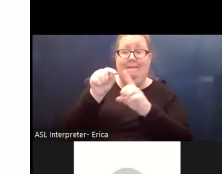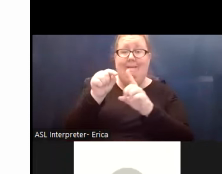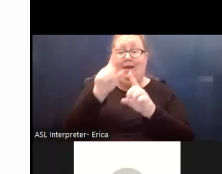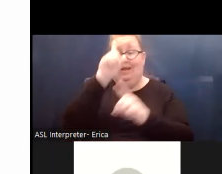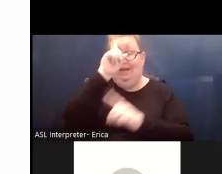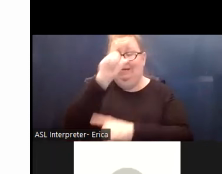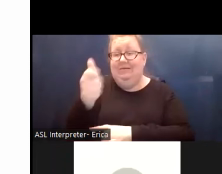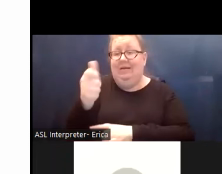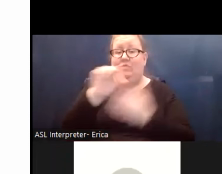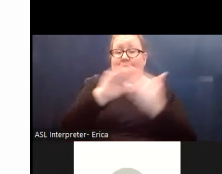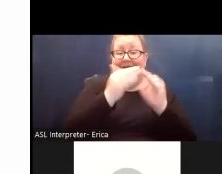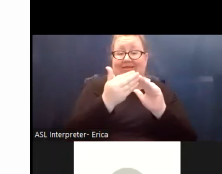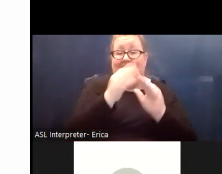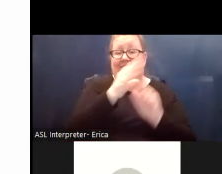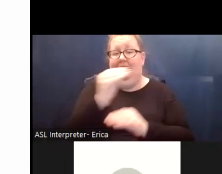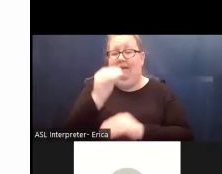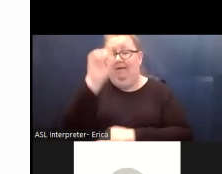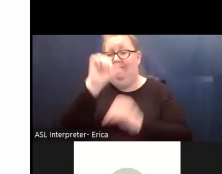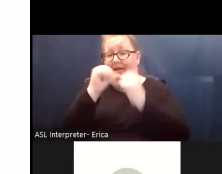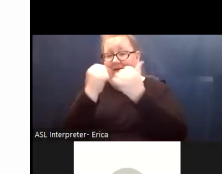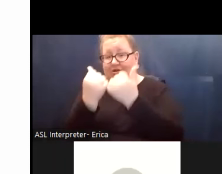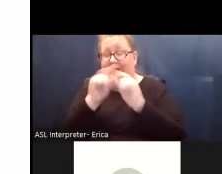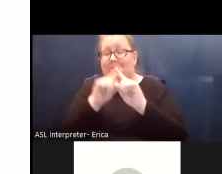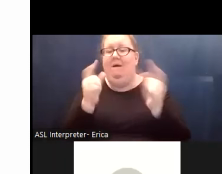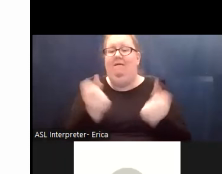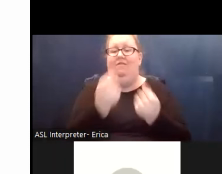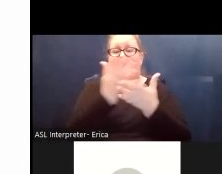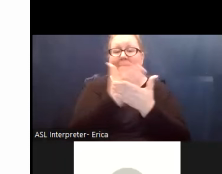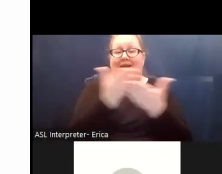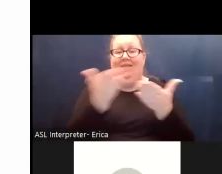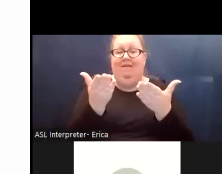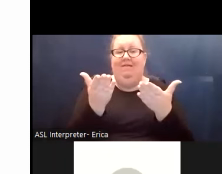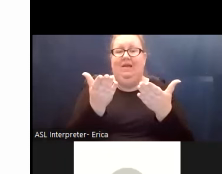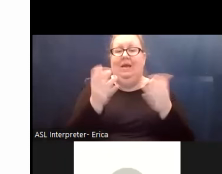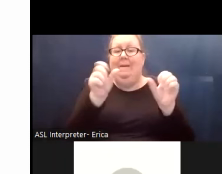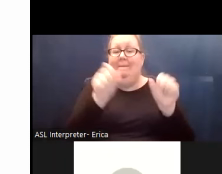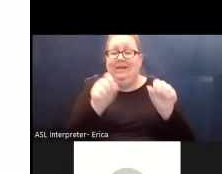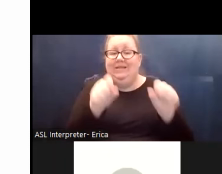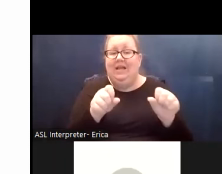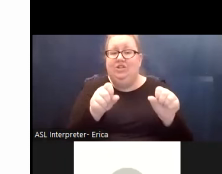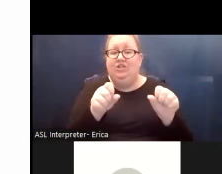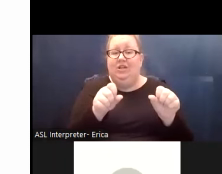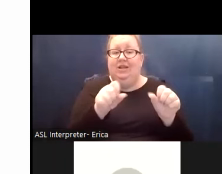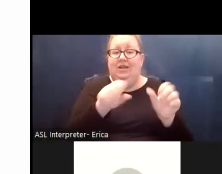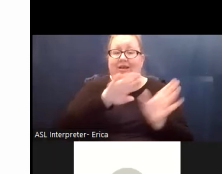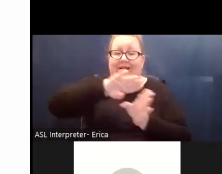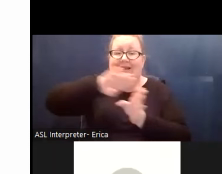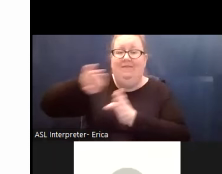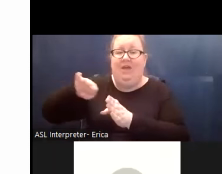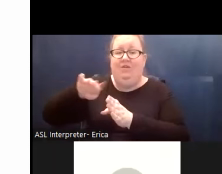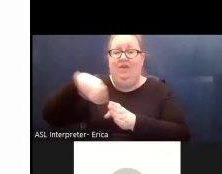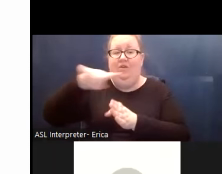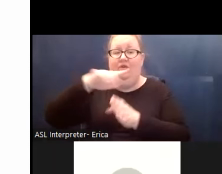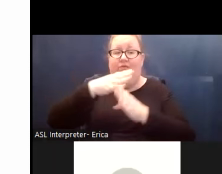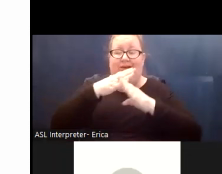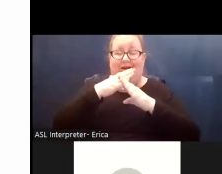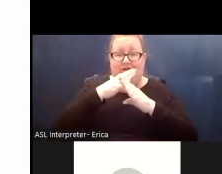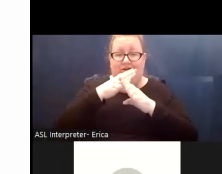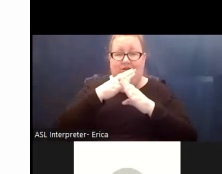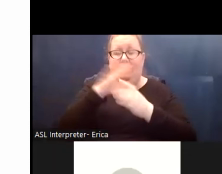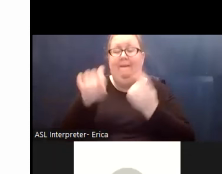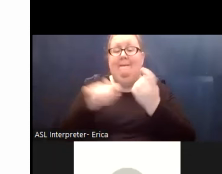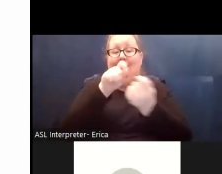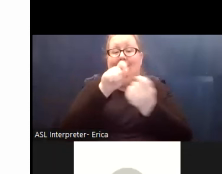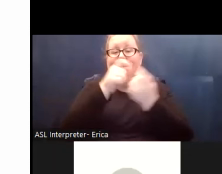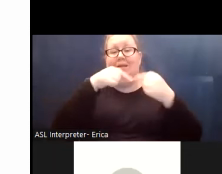city and agencies, but there are many areas that are potentially left outside of those protections, particularly